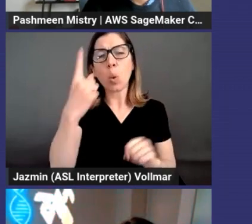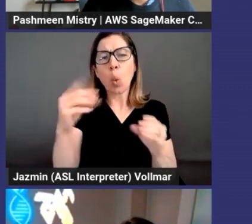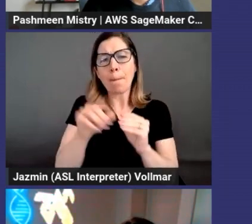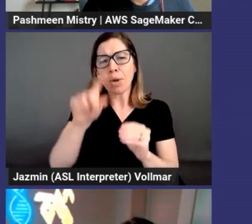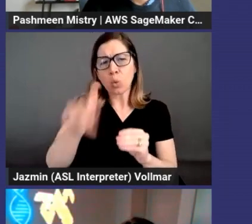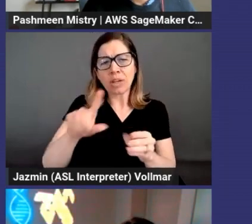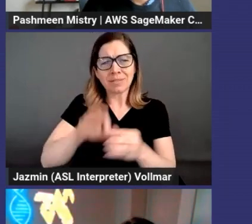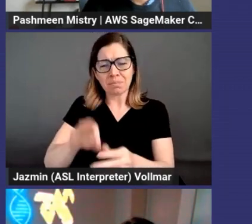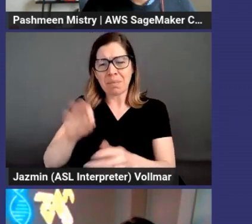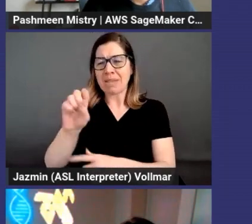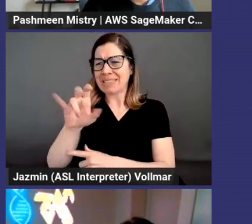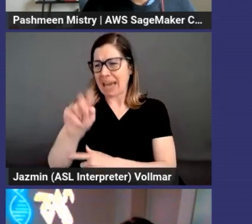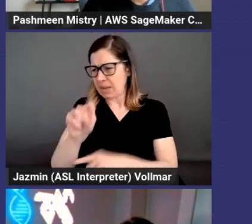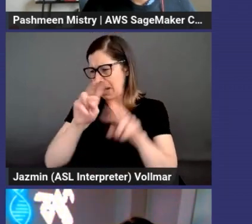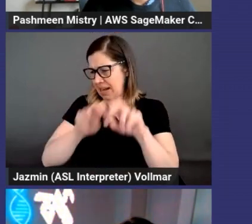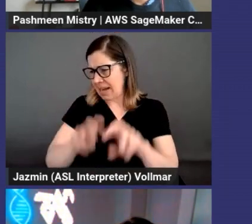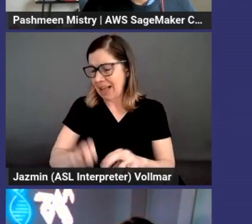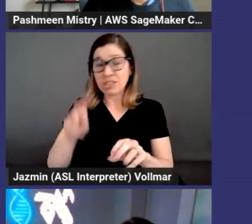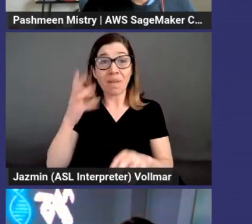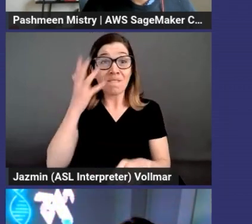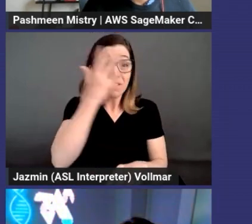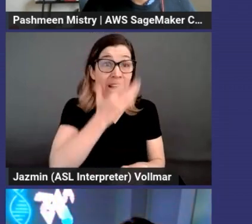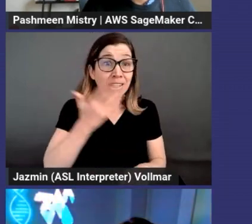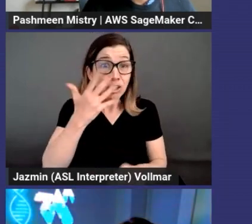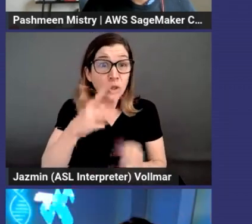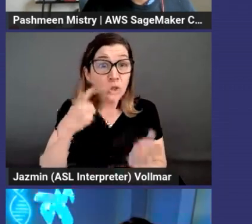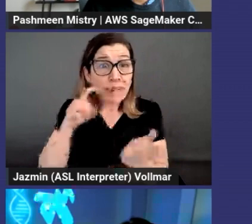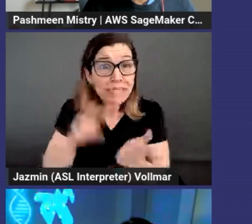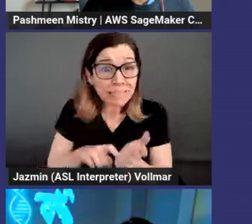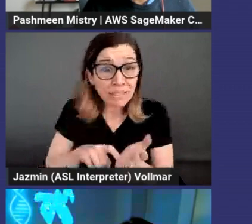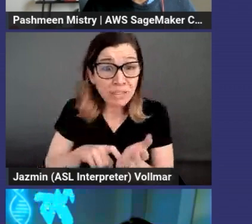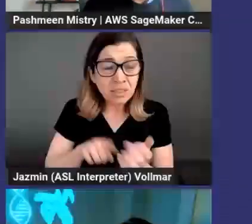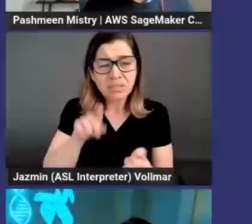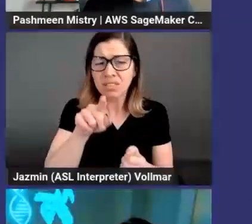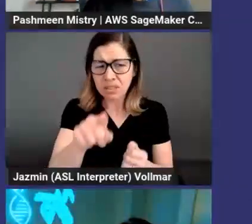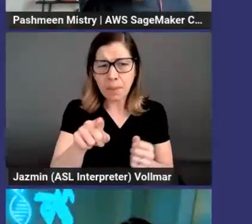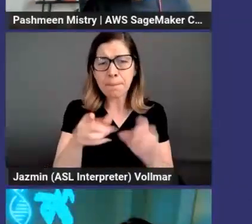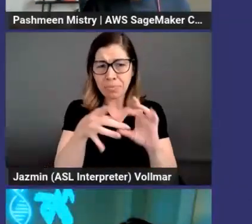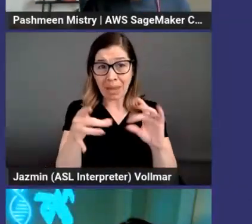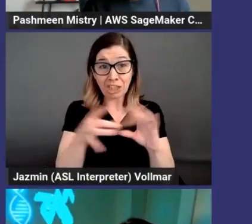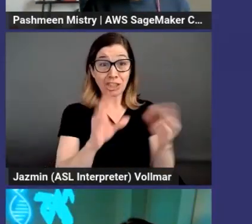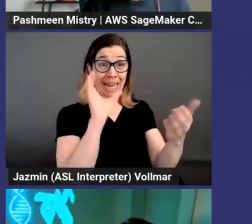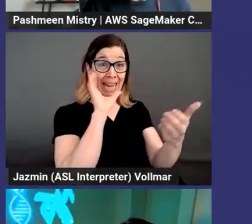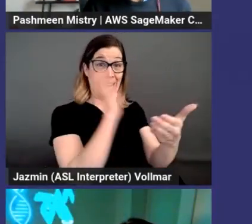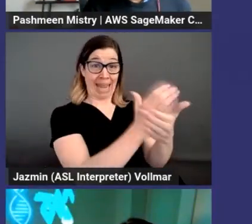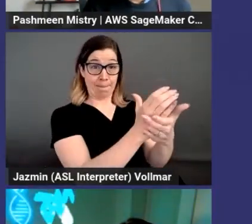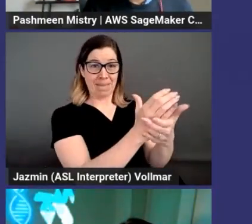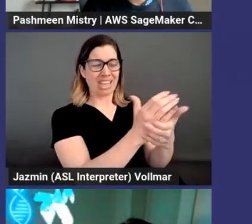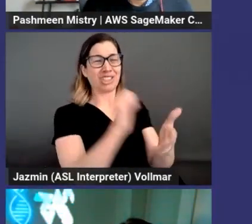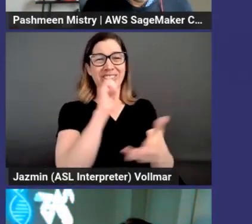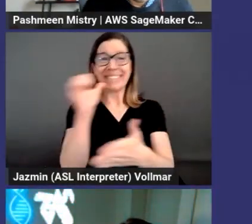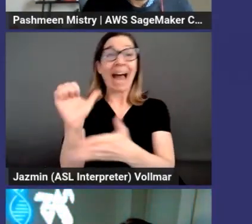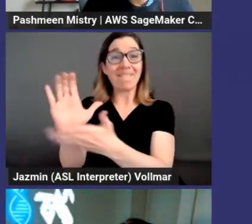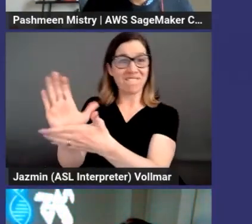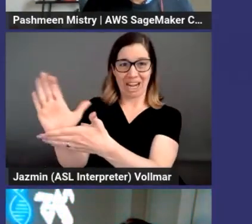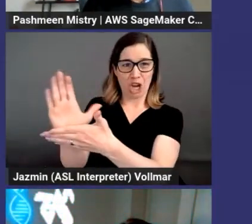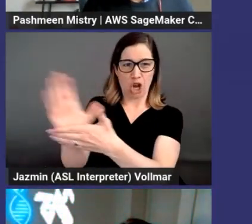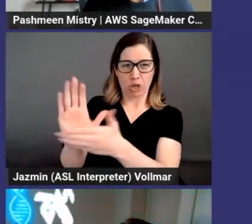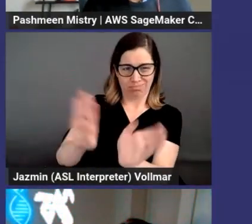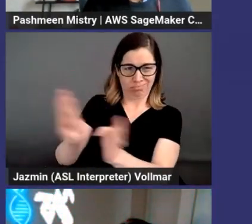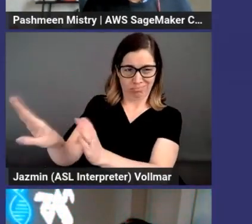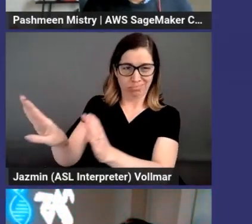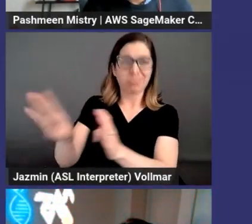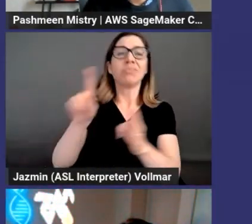sentiment analysis on maybe facial recognition. So you mentioned images, not videos as of today, but also